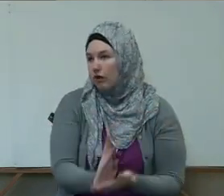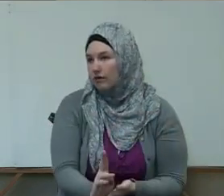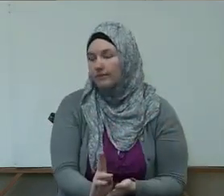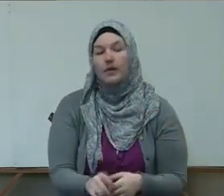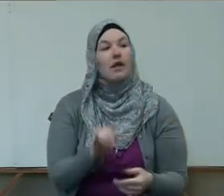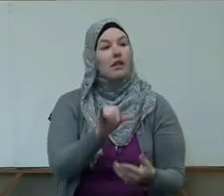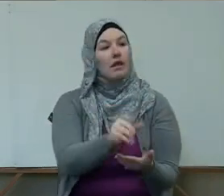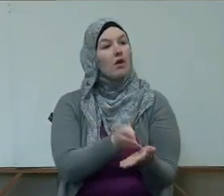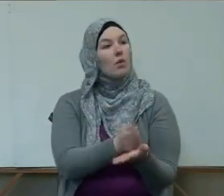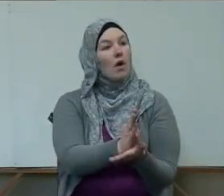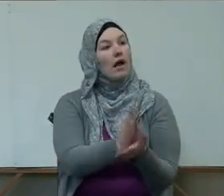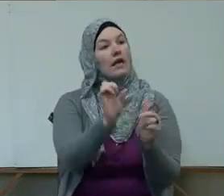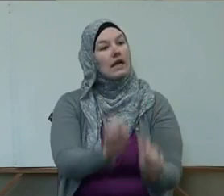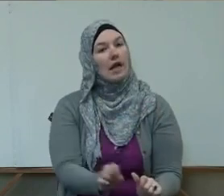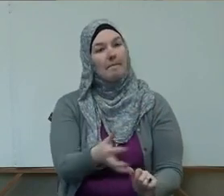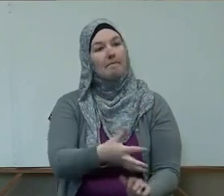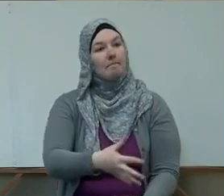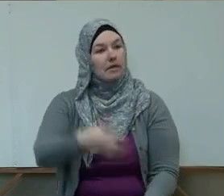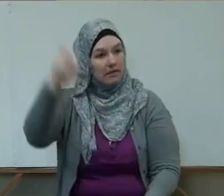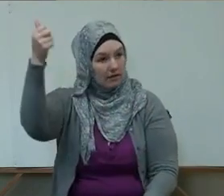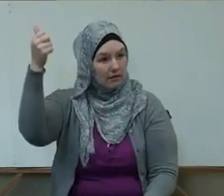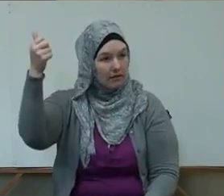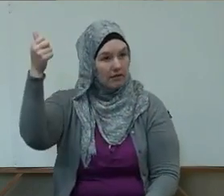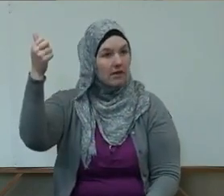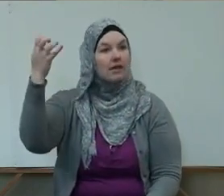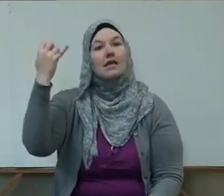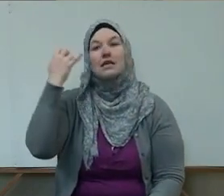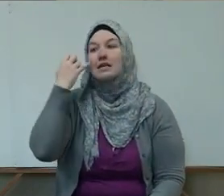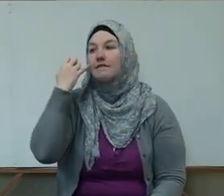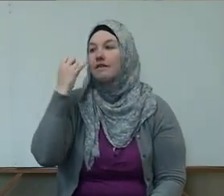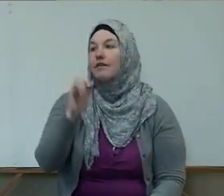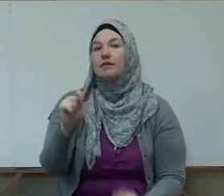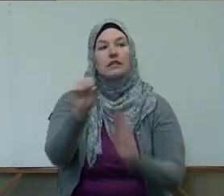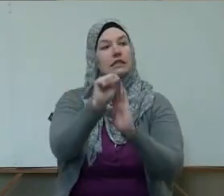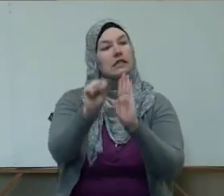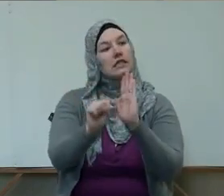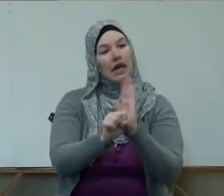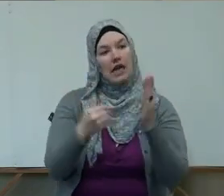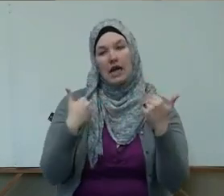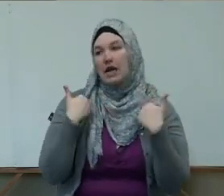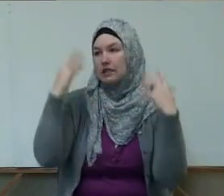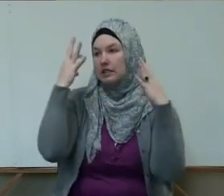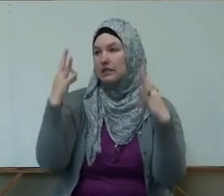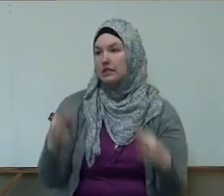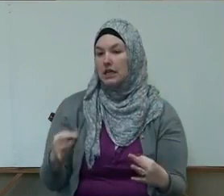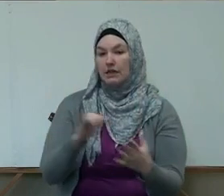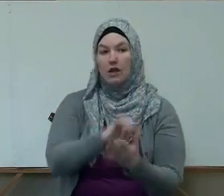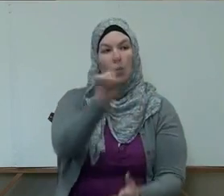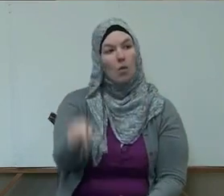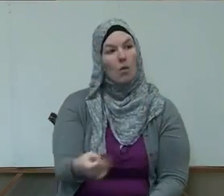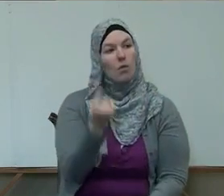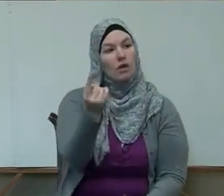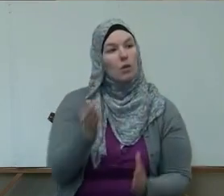that right can be taken away if the state has decided that the only